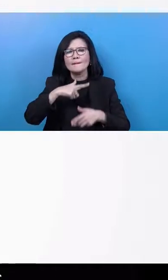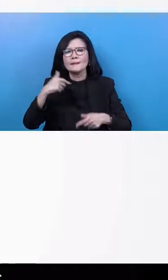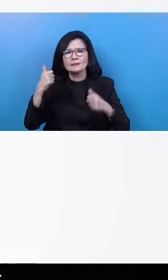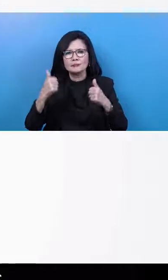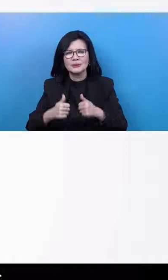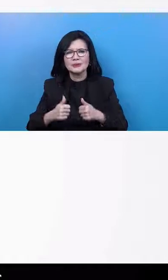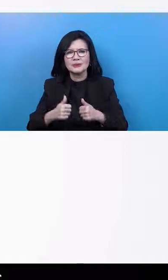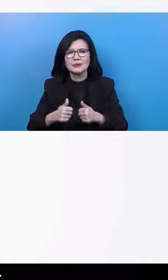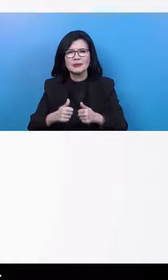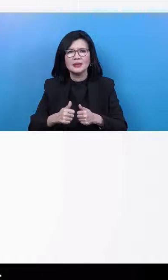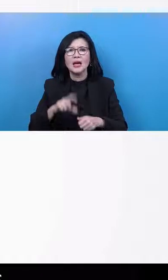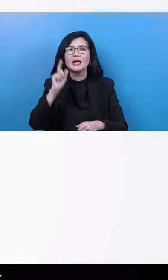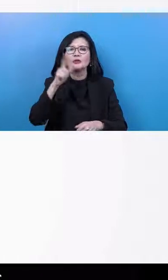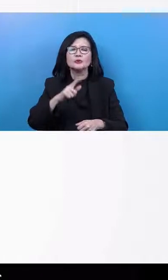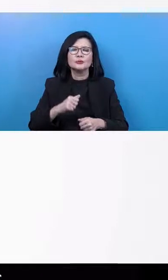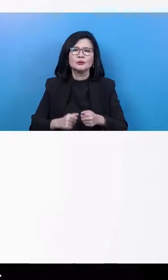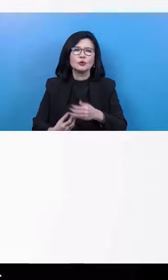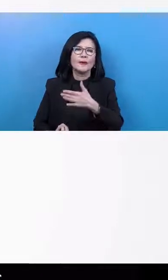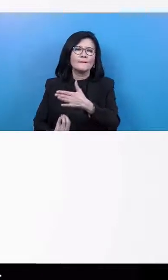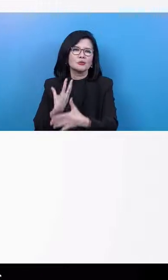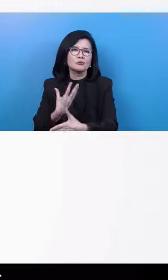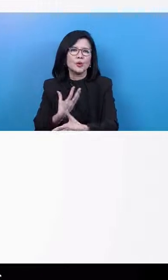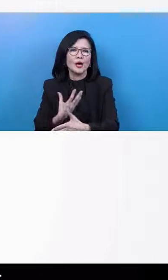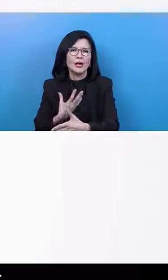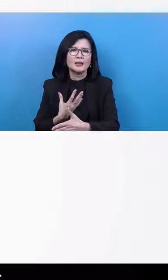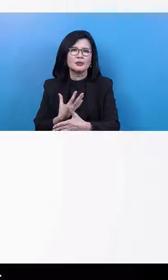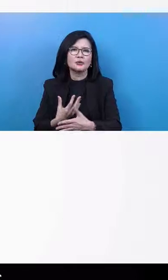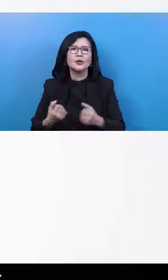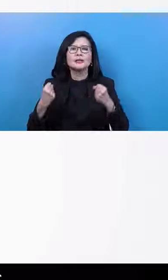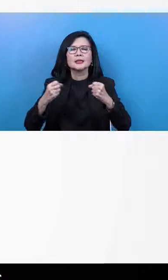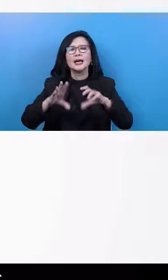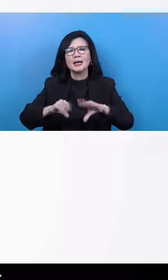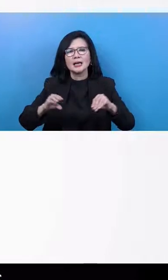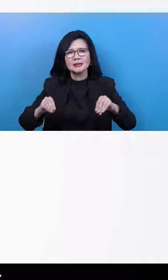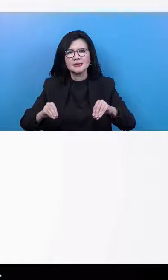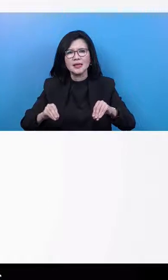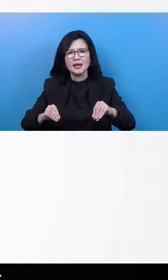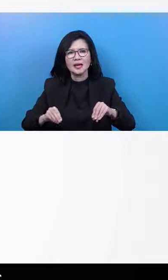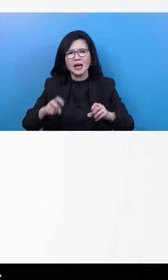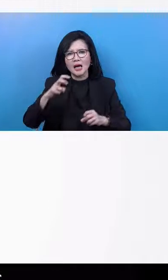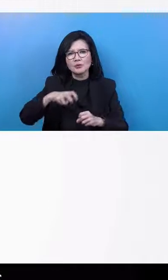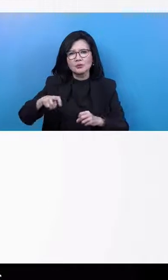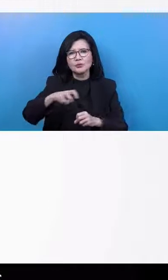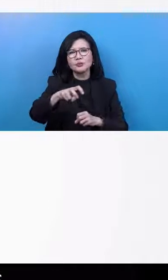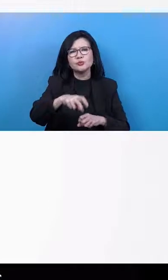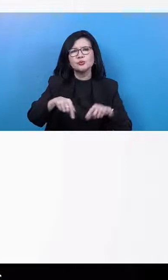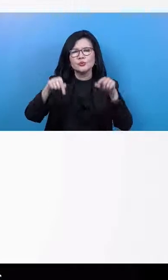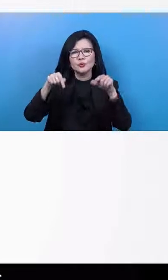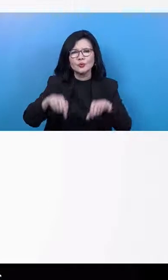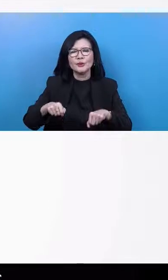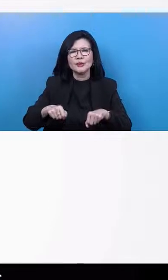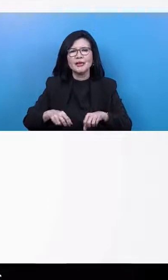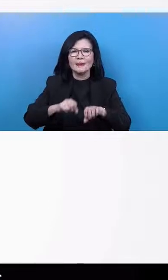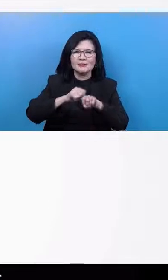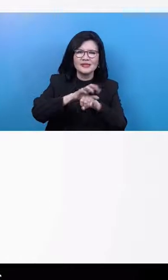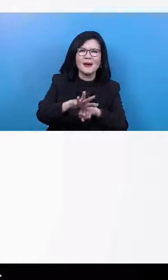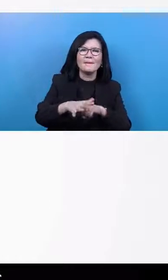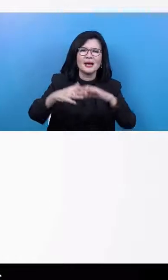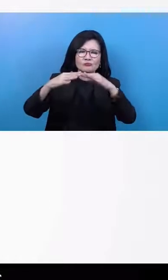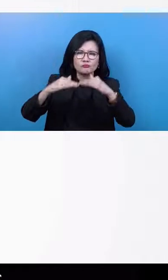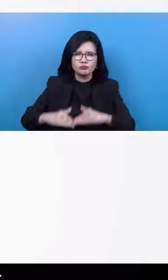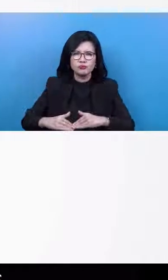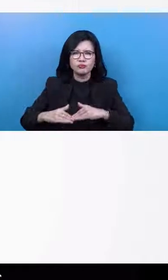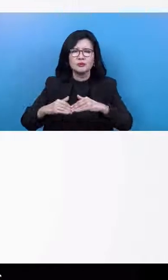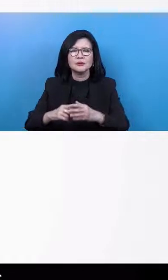as employment. The sector has been among the hardest hit sector by the pandemic. We can see here that visitor arrival to ASEAN